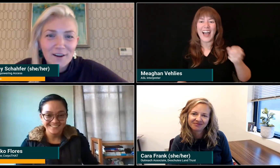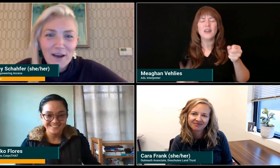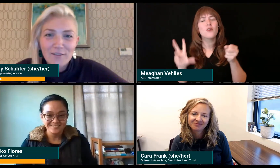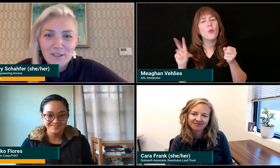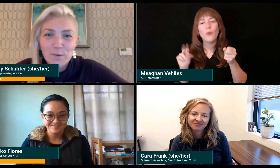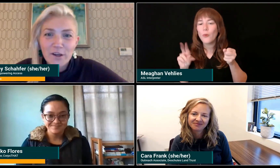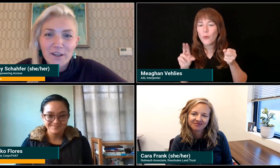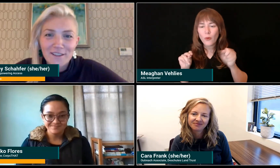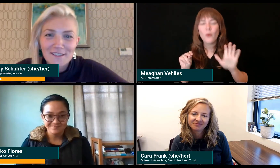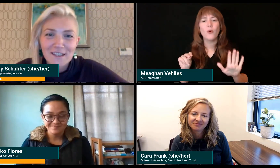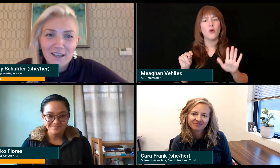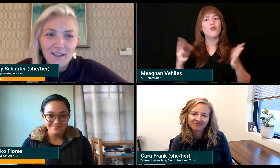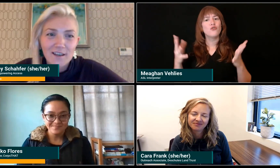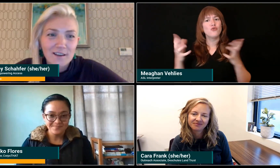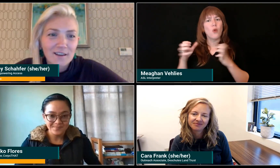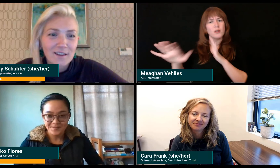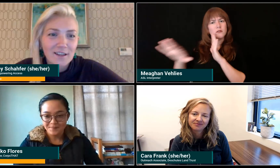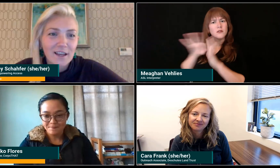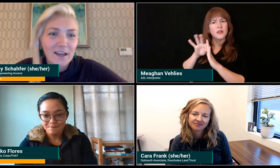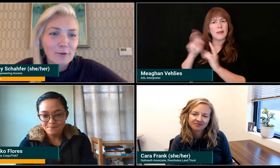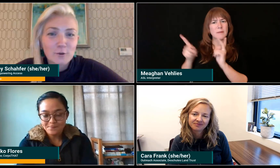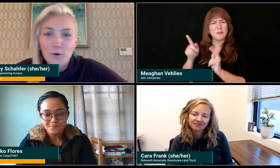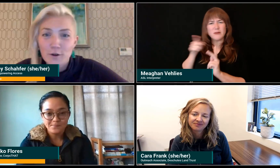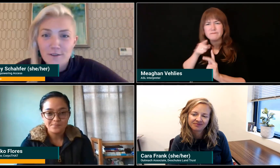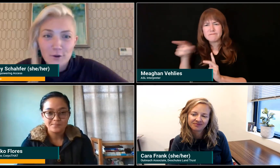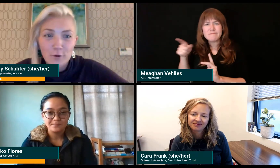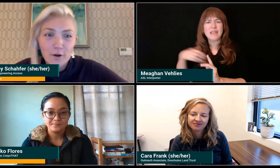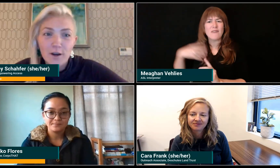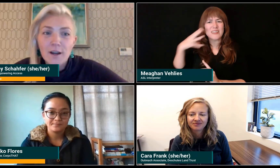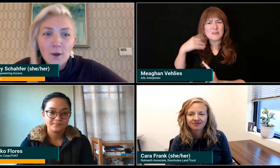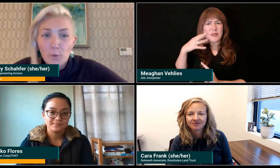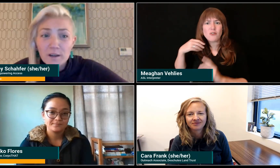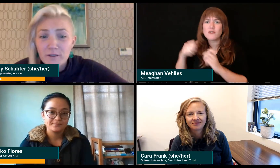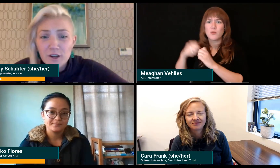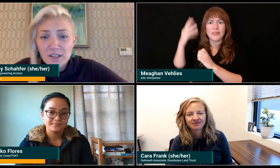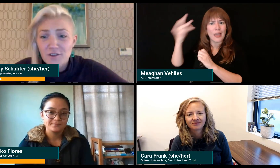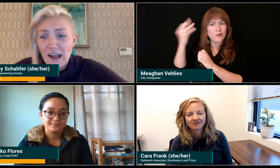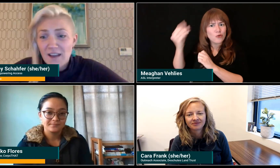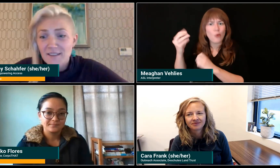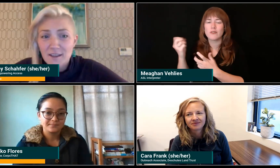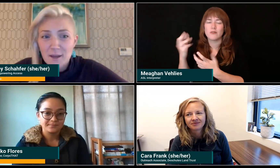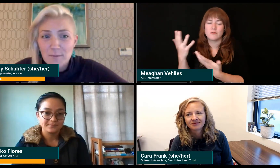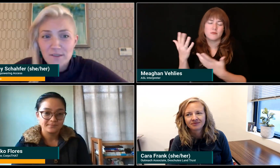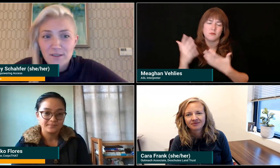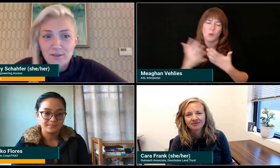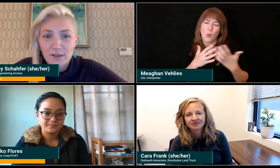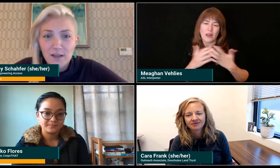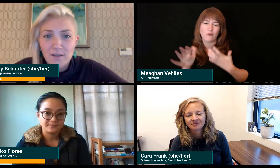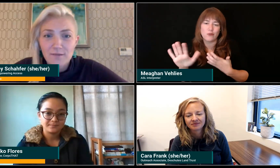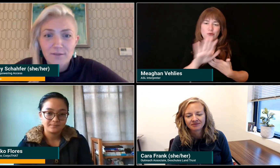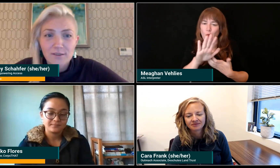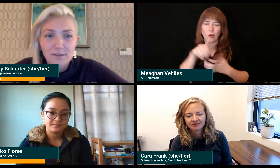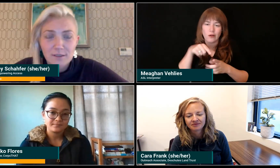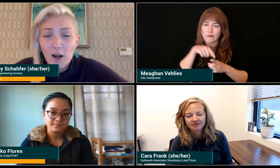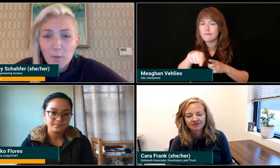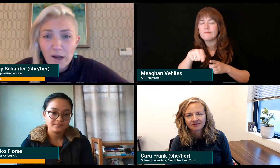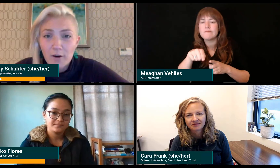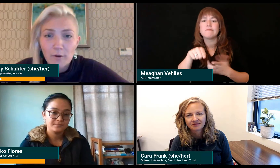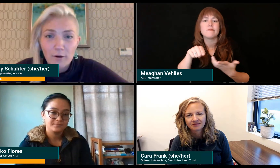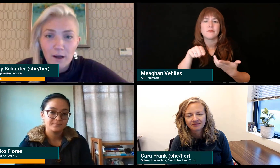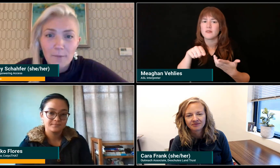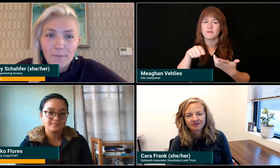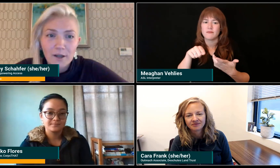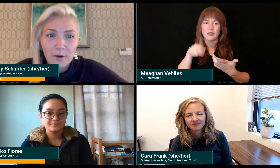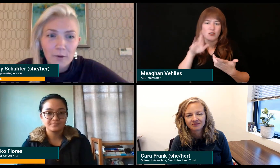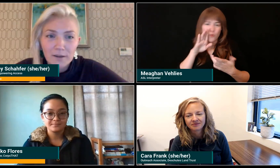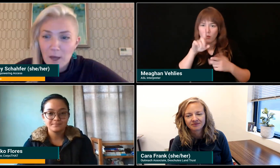that have experience in the outdoors or whatever it is you're asking them to kind of talk